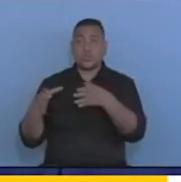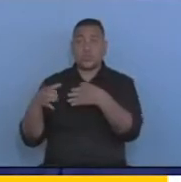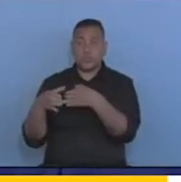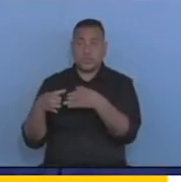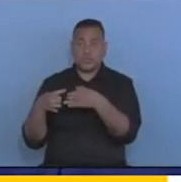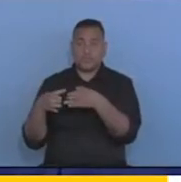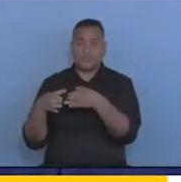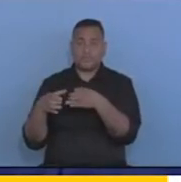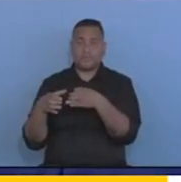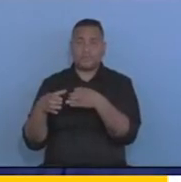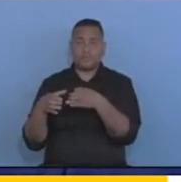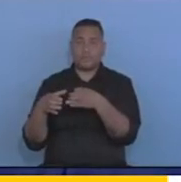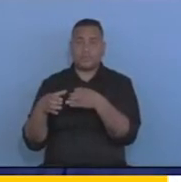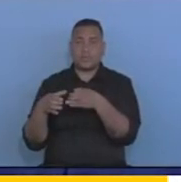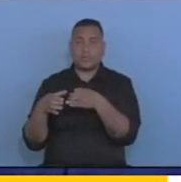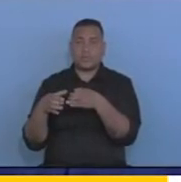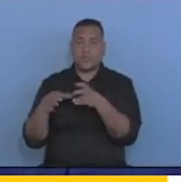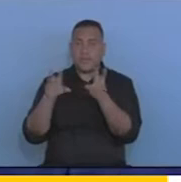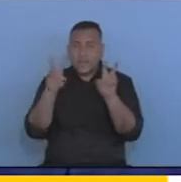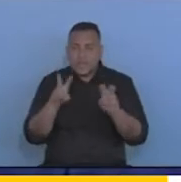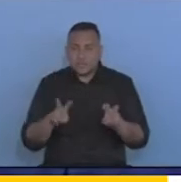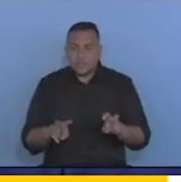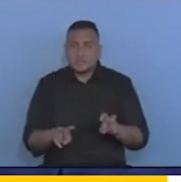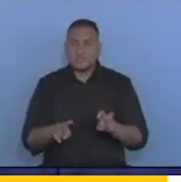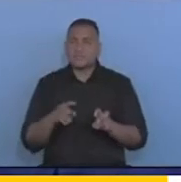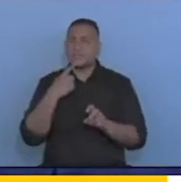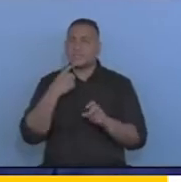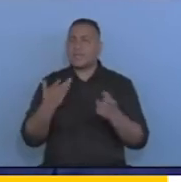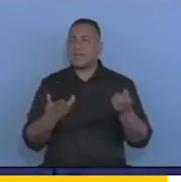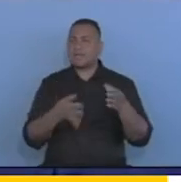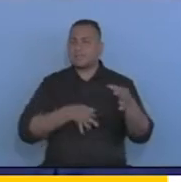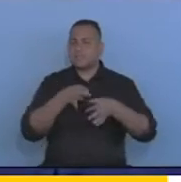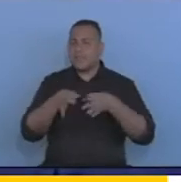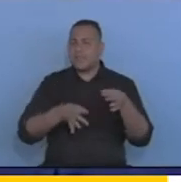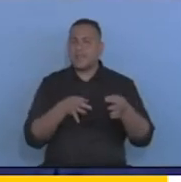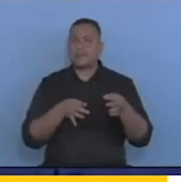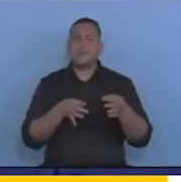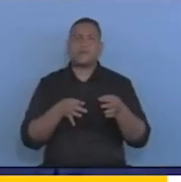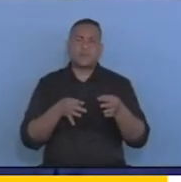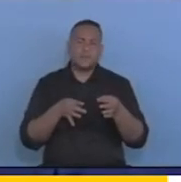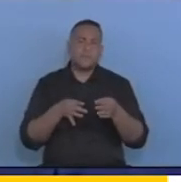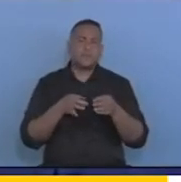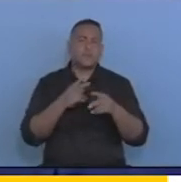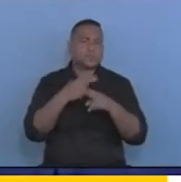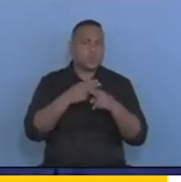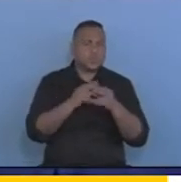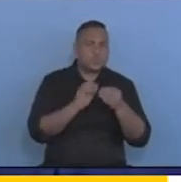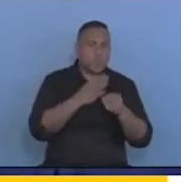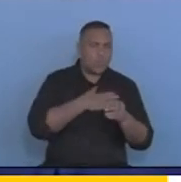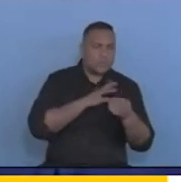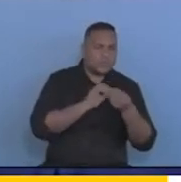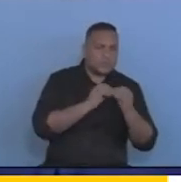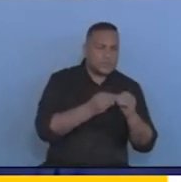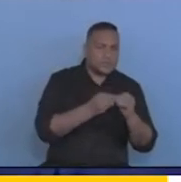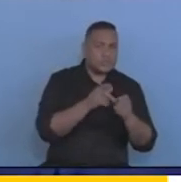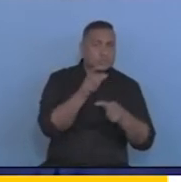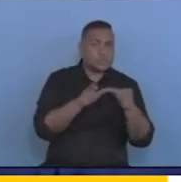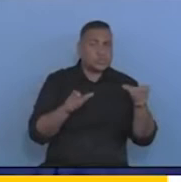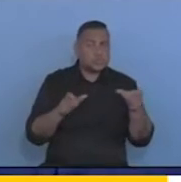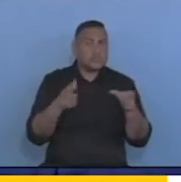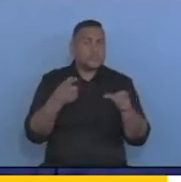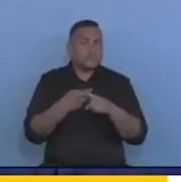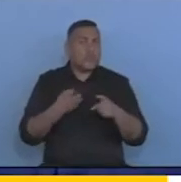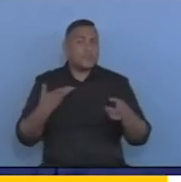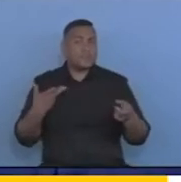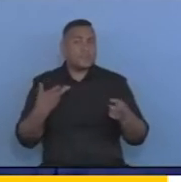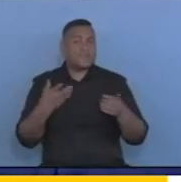which is the 15 electricians we spoke about. Within the plumbing section, we have students from the city of